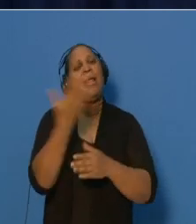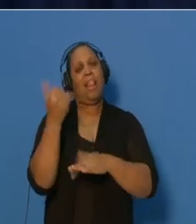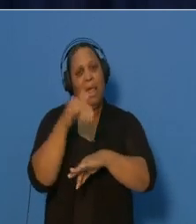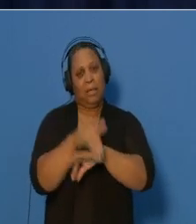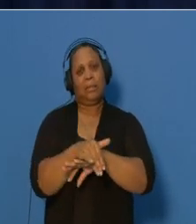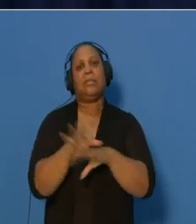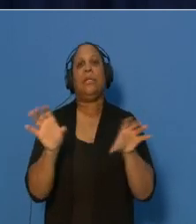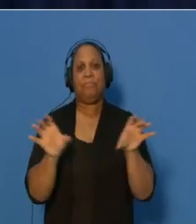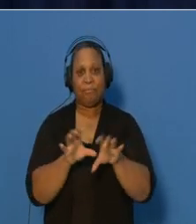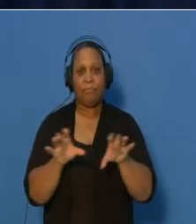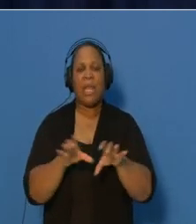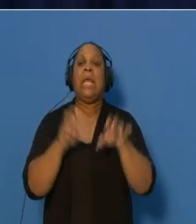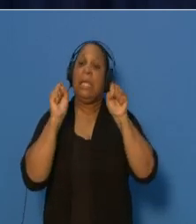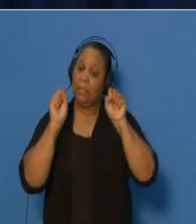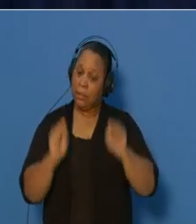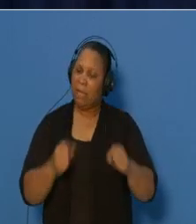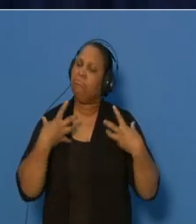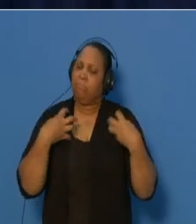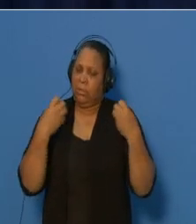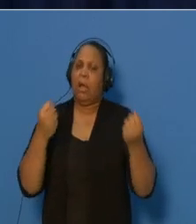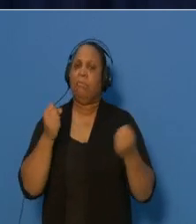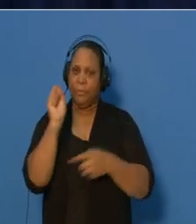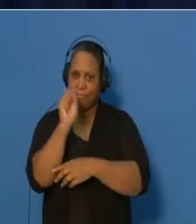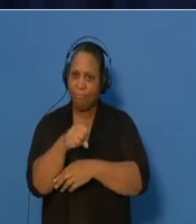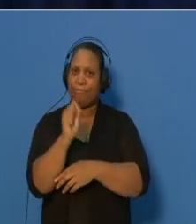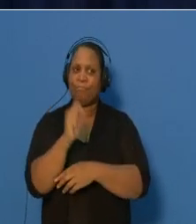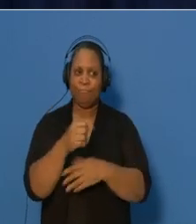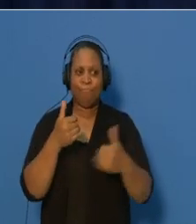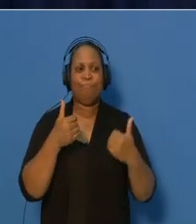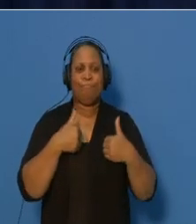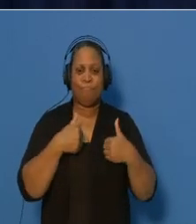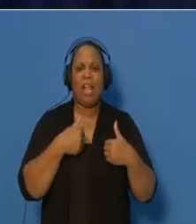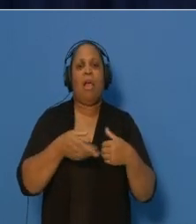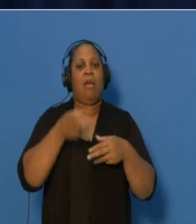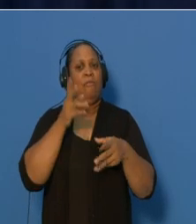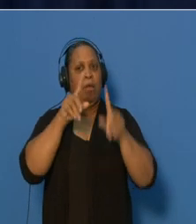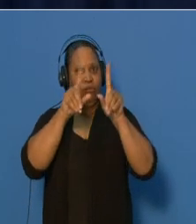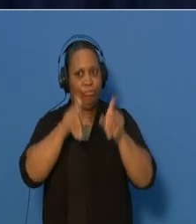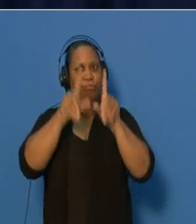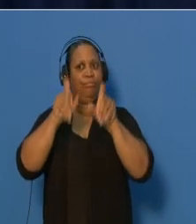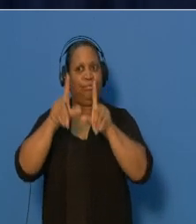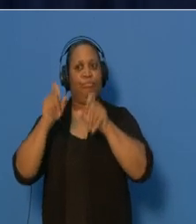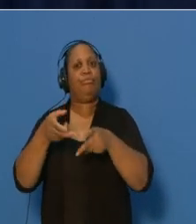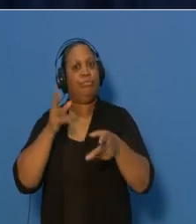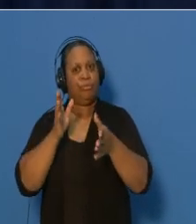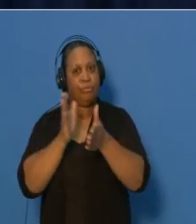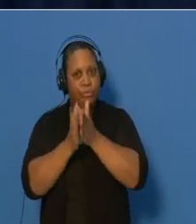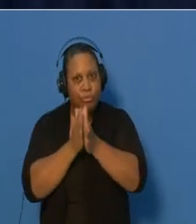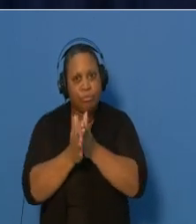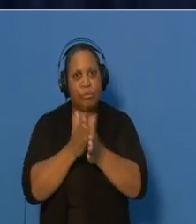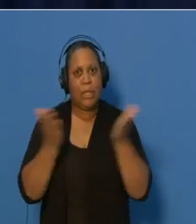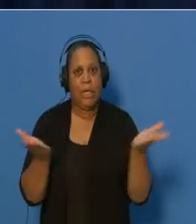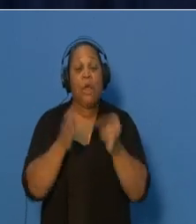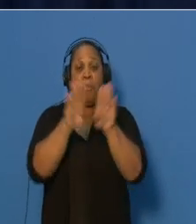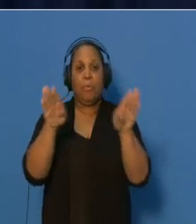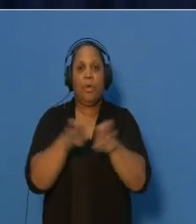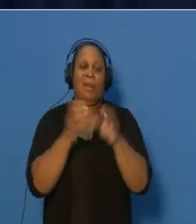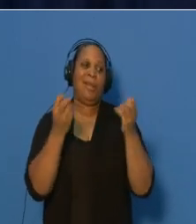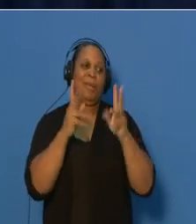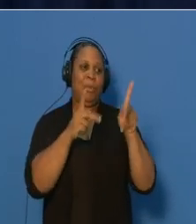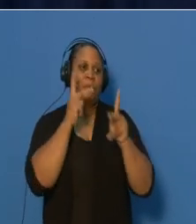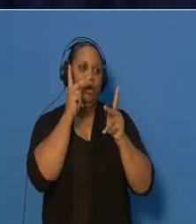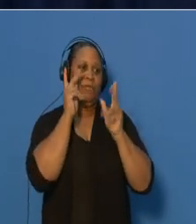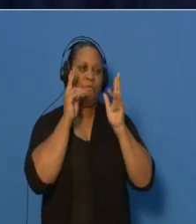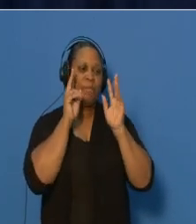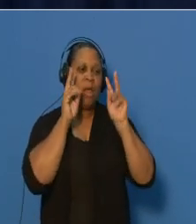We are perfectly capable and confident that we'll be able to have an aggressive testing regime here in Bermuda. So a lot of people want to focus on the